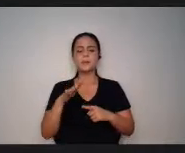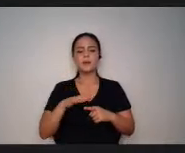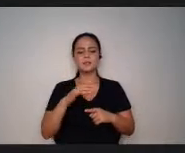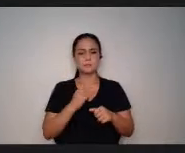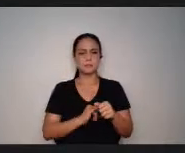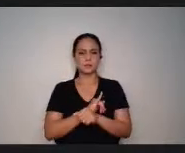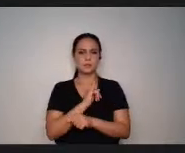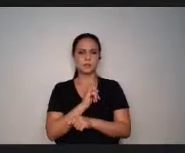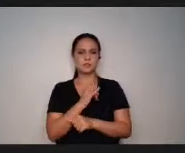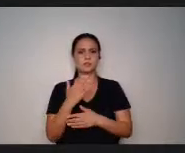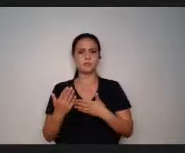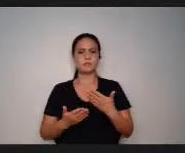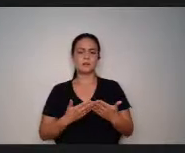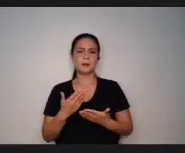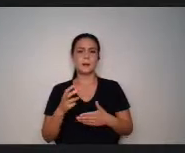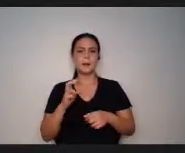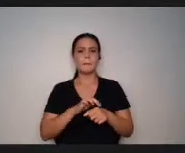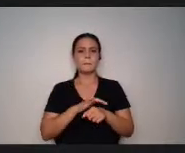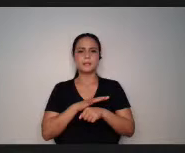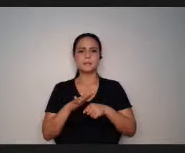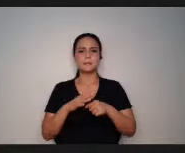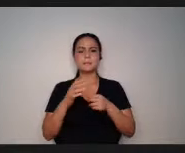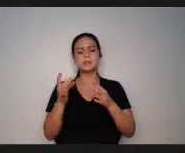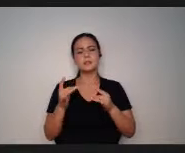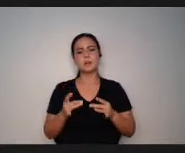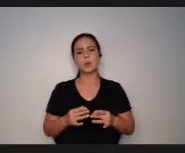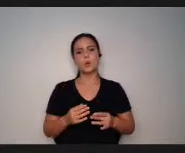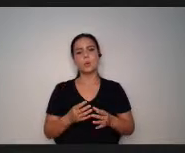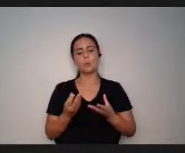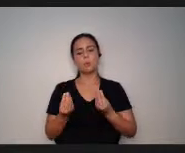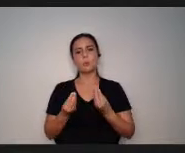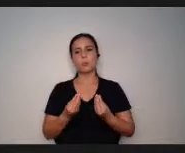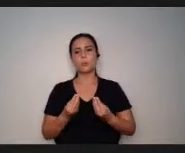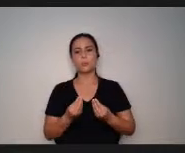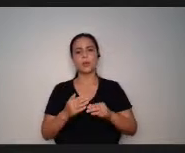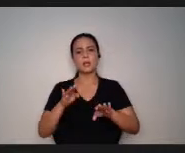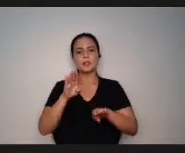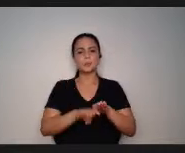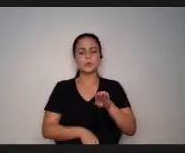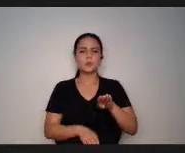much inequality in terms of health.